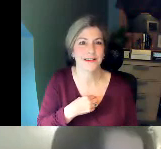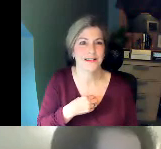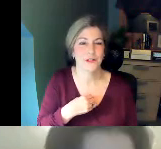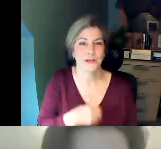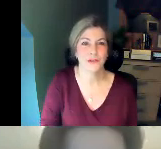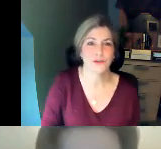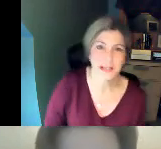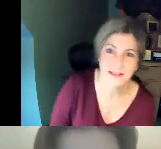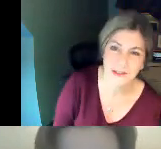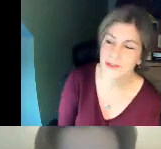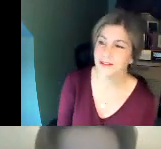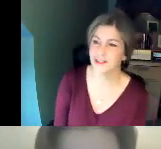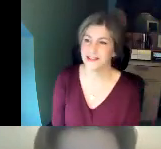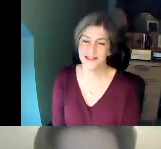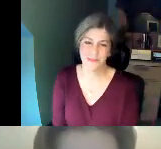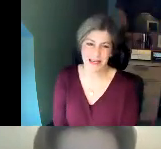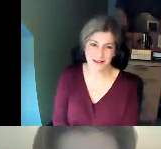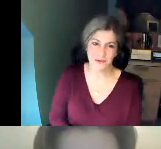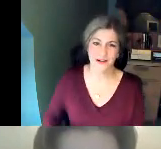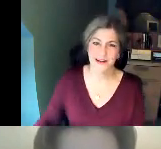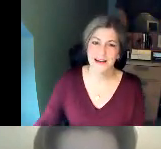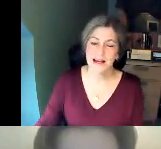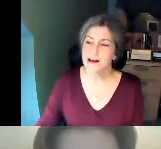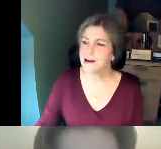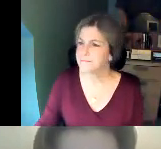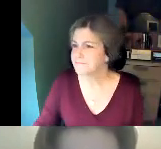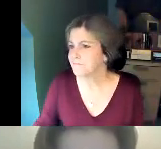are doing your due diligence to make that work.